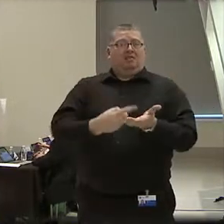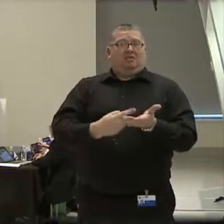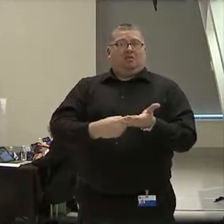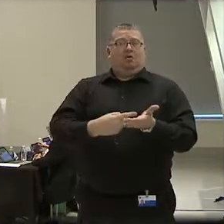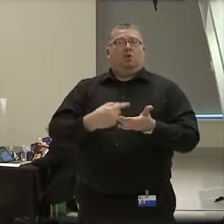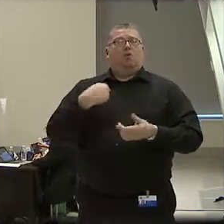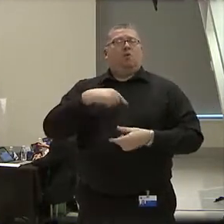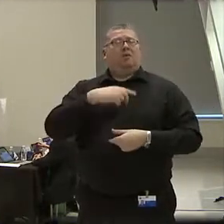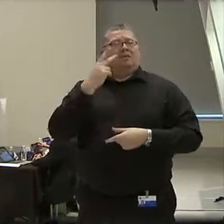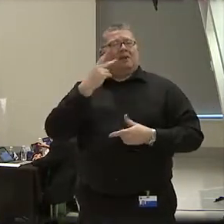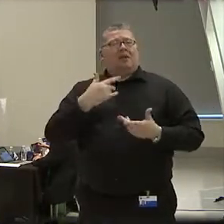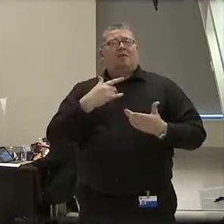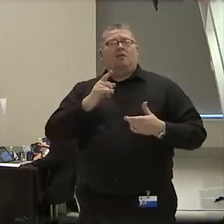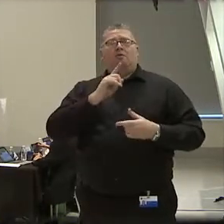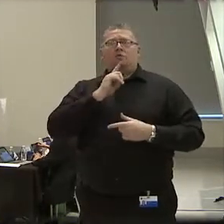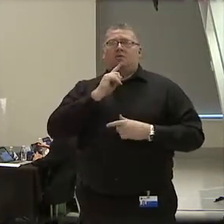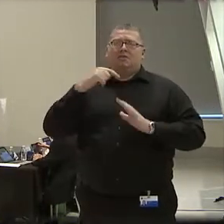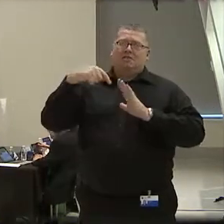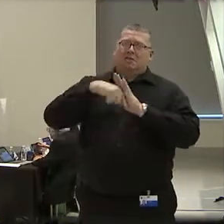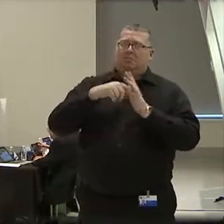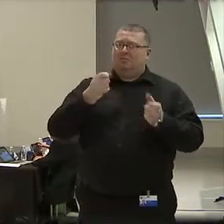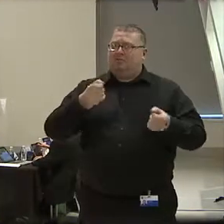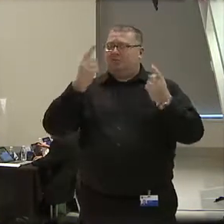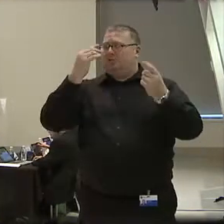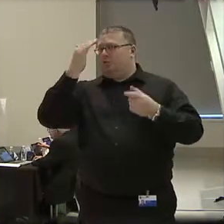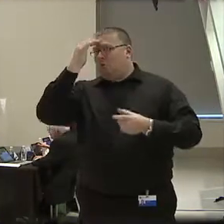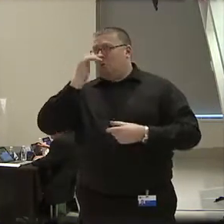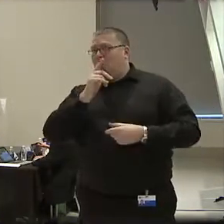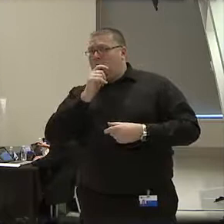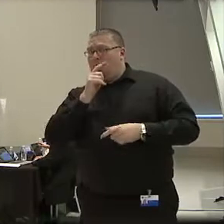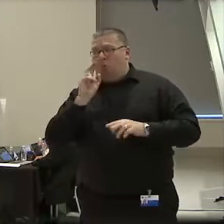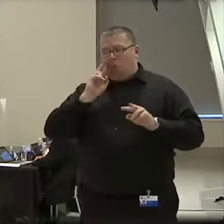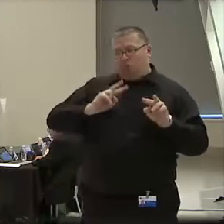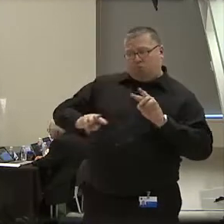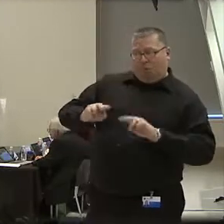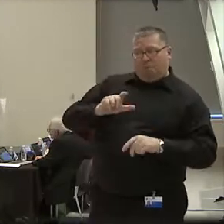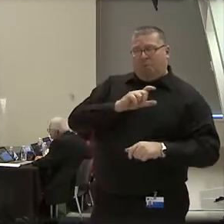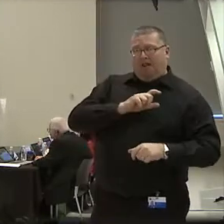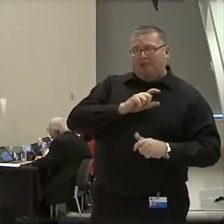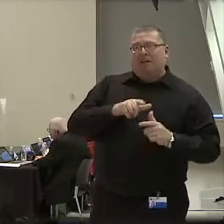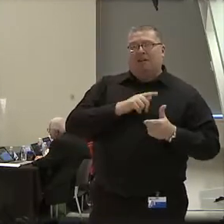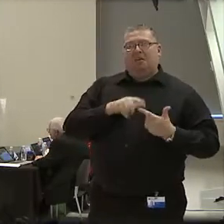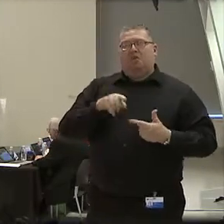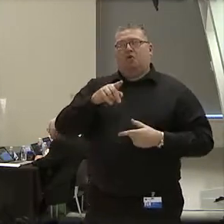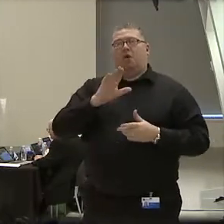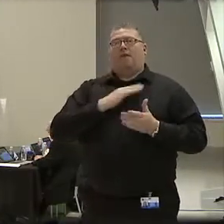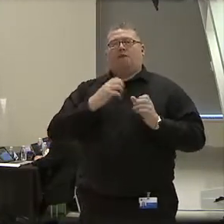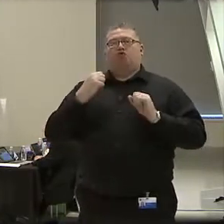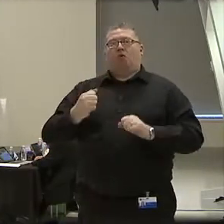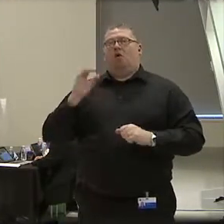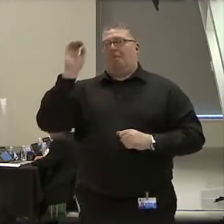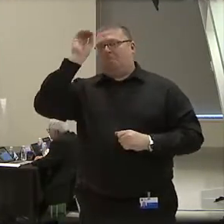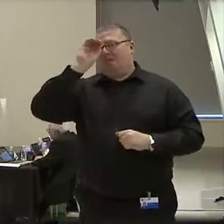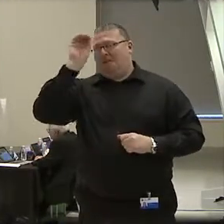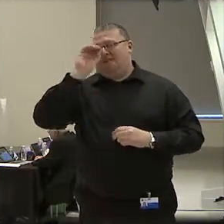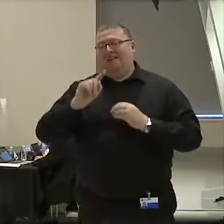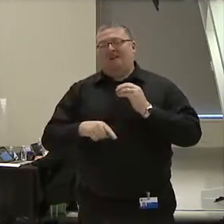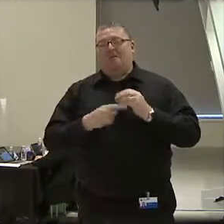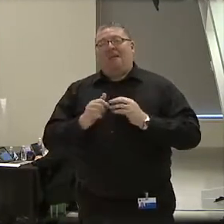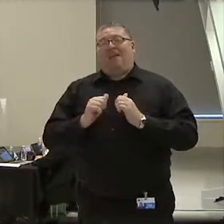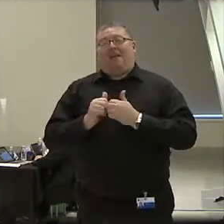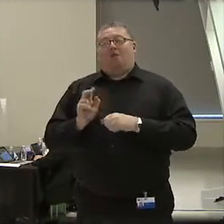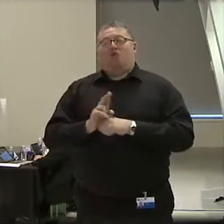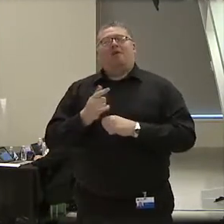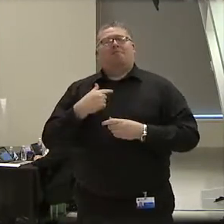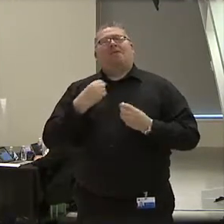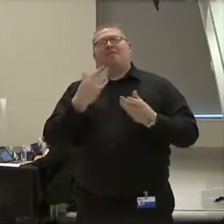When you have such a deep knowledge of who polices you, you also get very strong opinions. I'll use this as